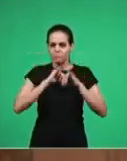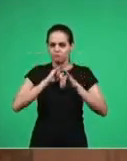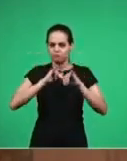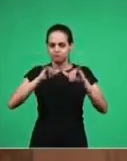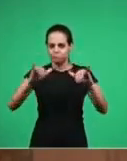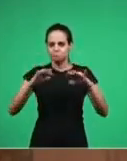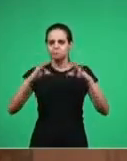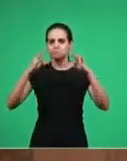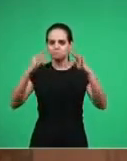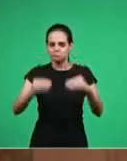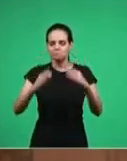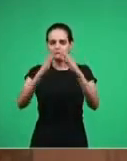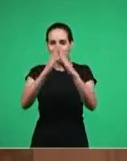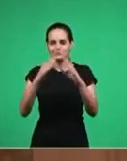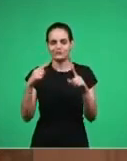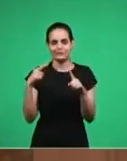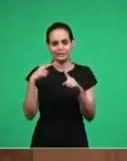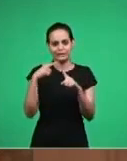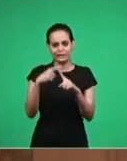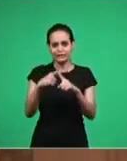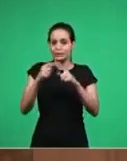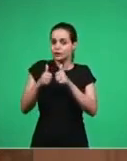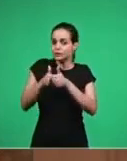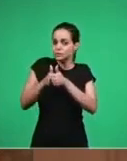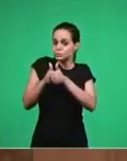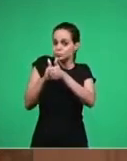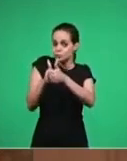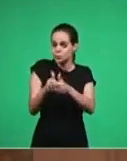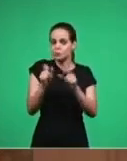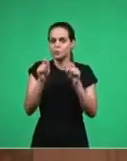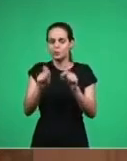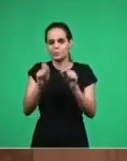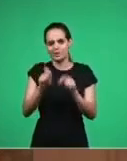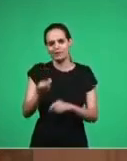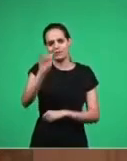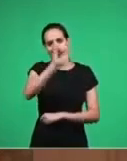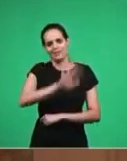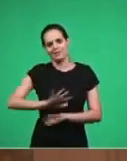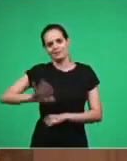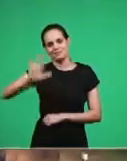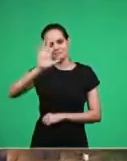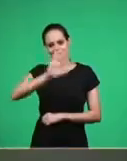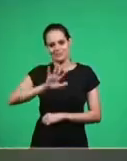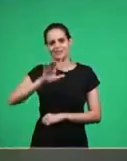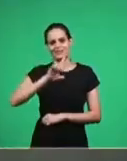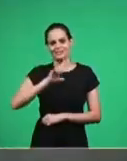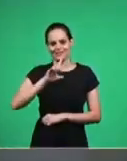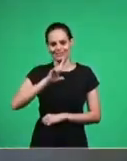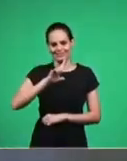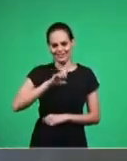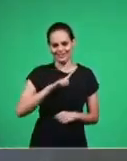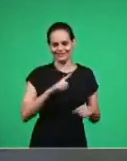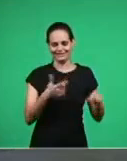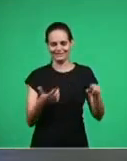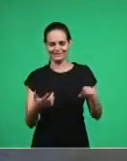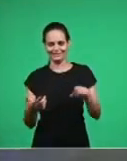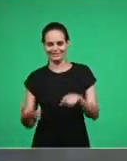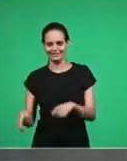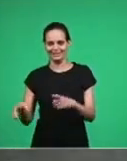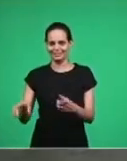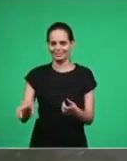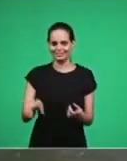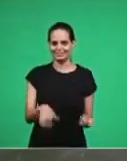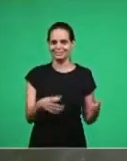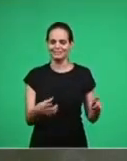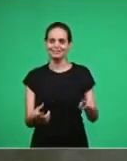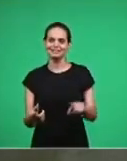that we have for the children, and we're going to start doing this every week, giving new animations for children's songs.